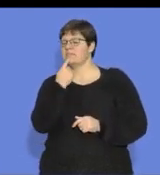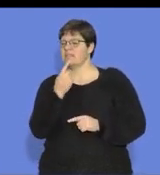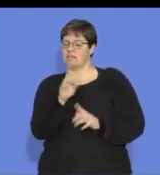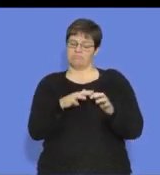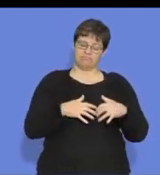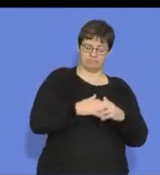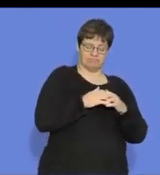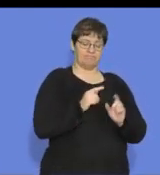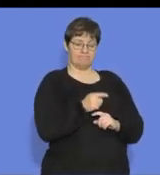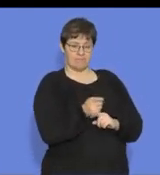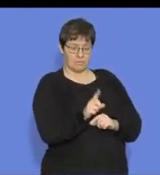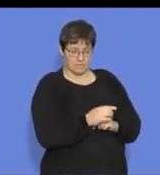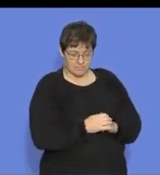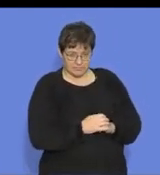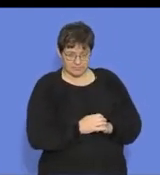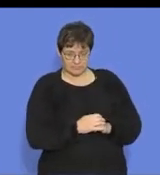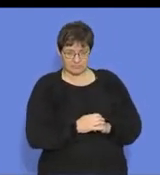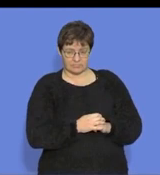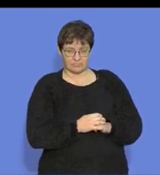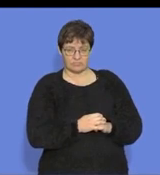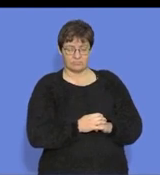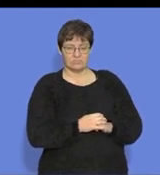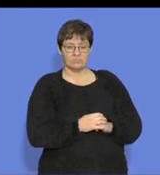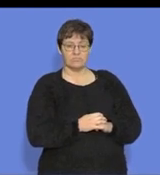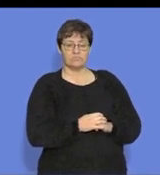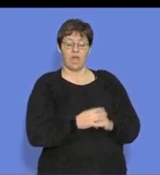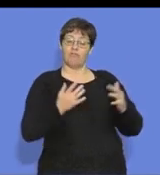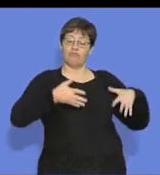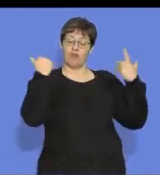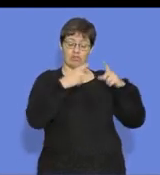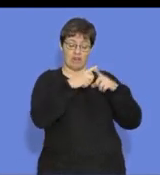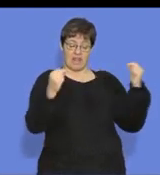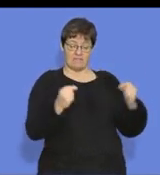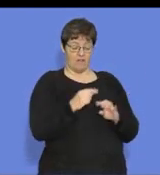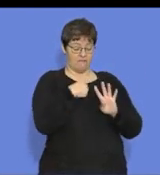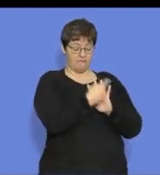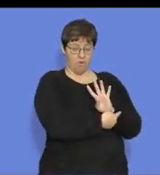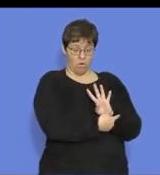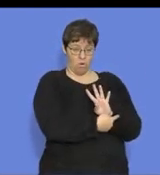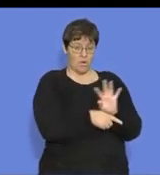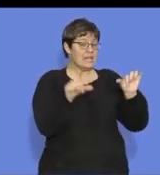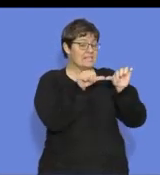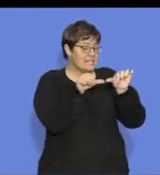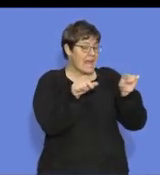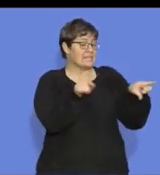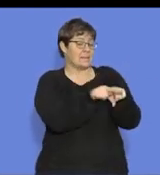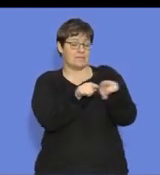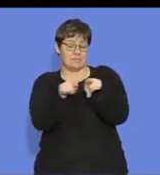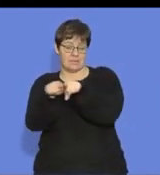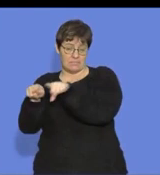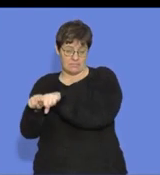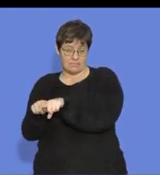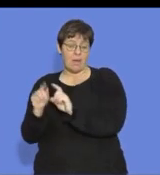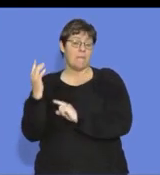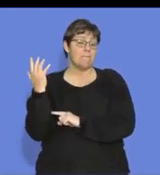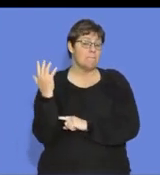up. Four fresh leaves, equal size, from the same